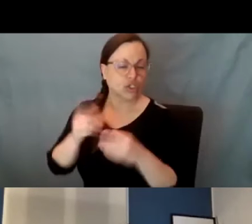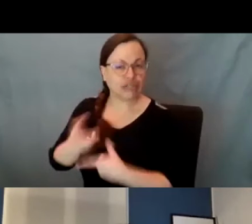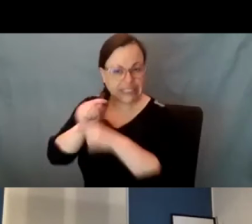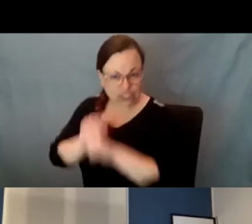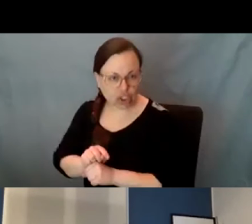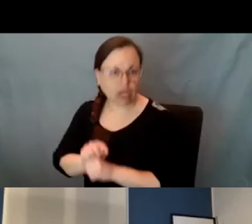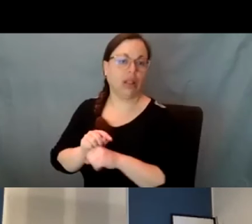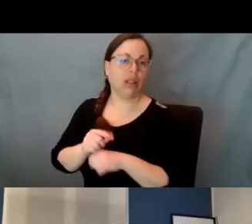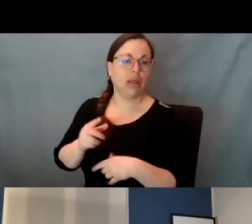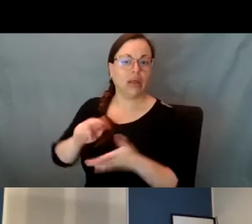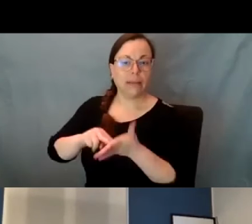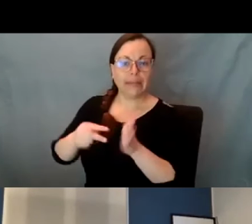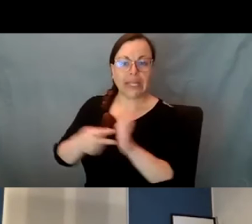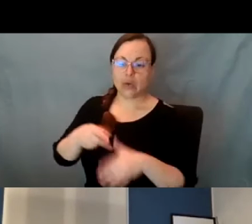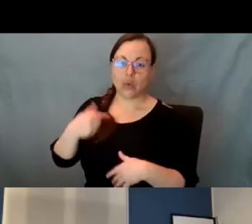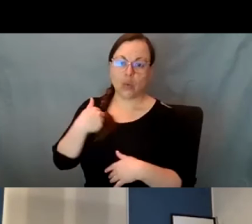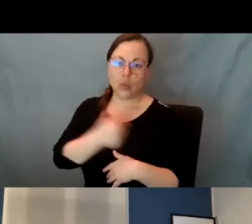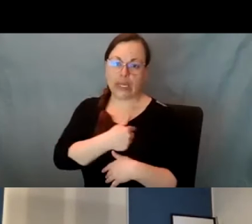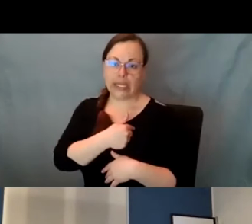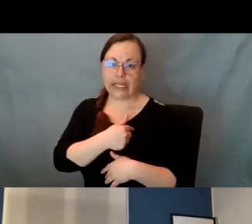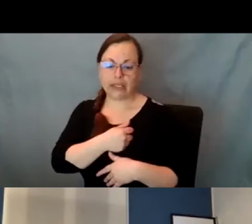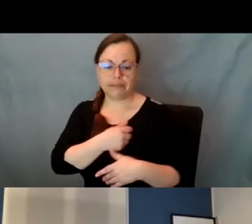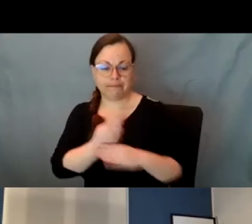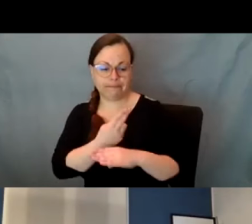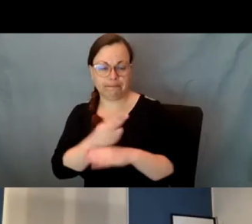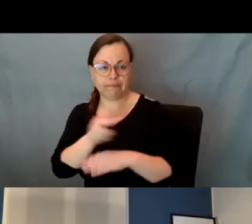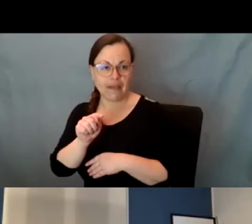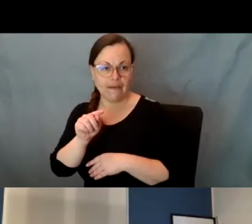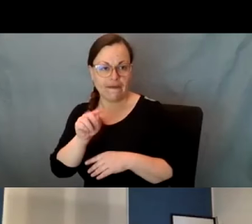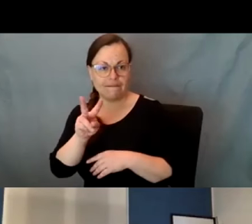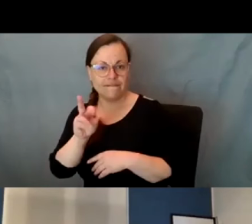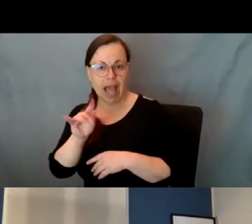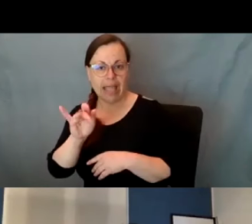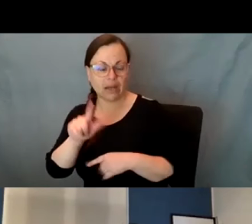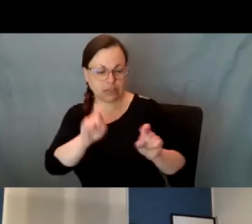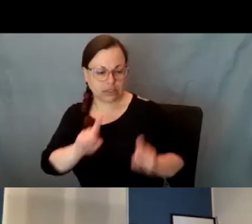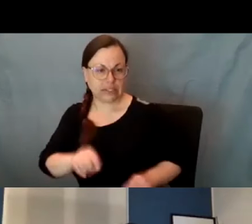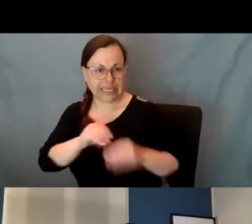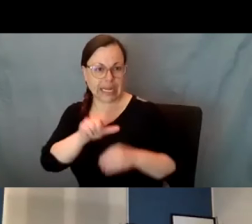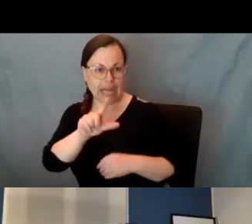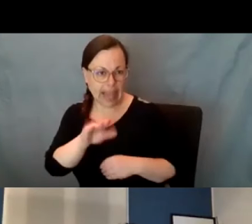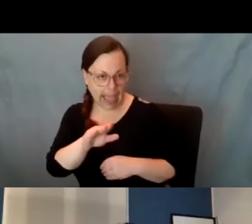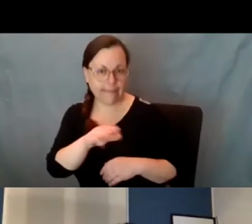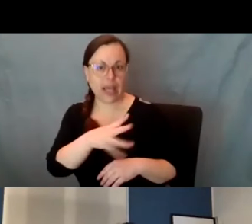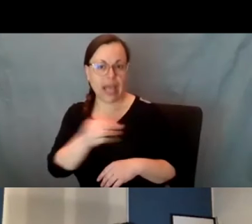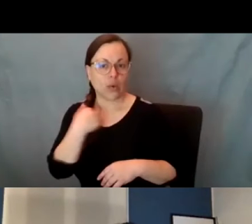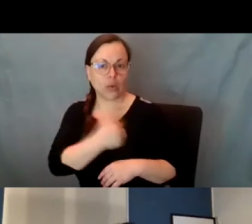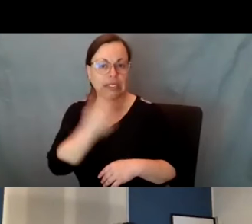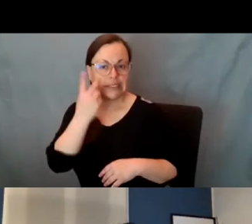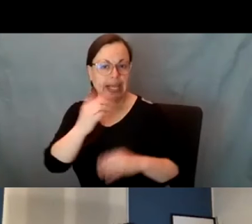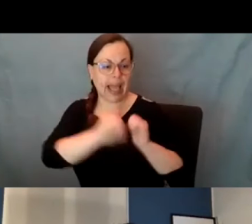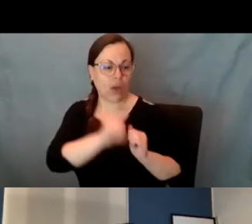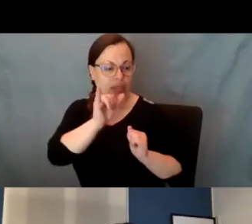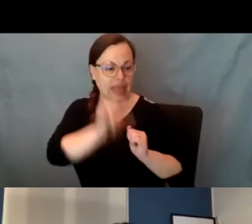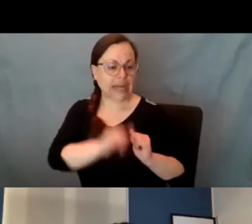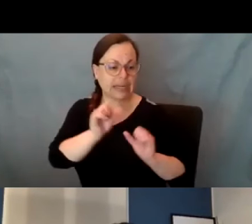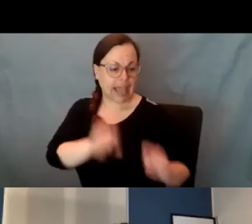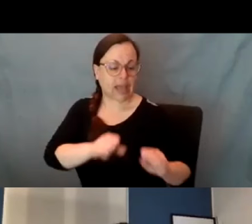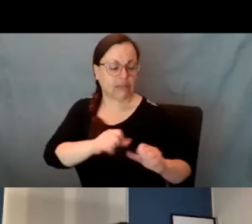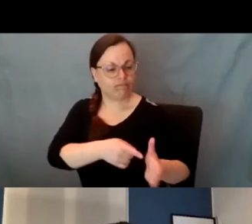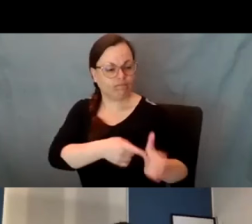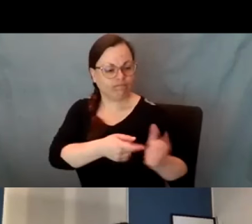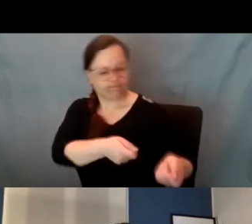vaccines, where you take the virus and in the laboratory you attenuated it in a way that the virus can elicit an immune response but